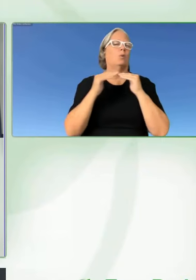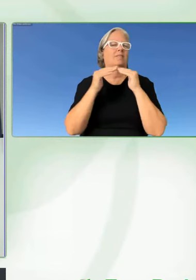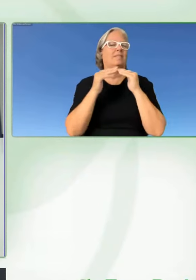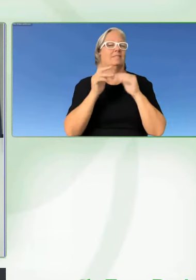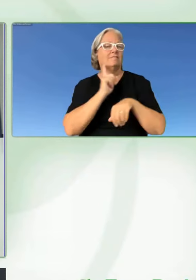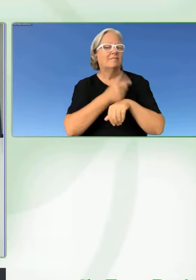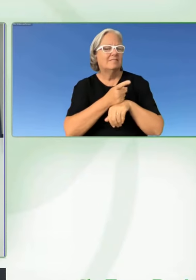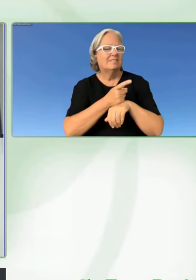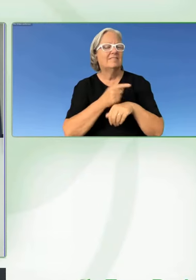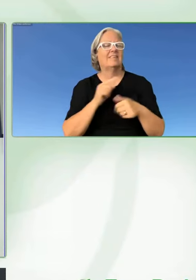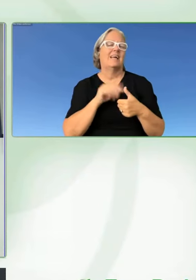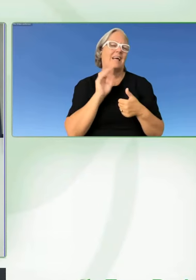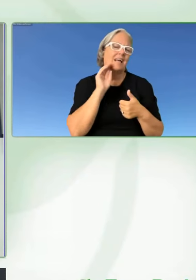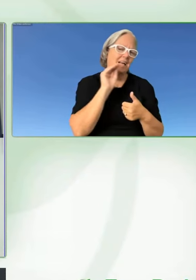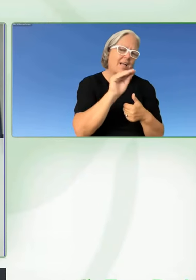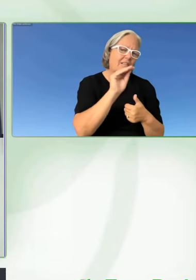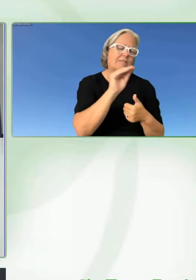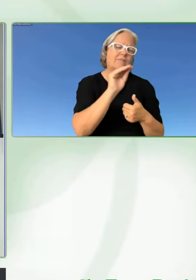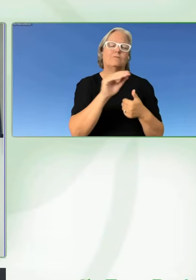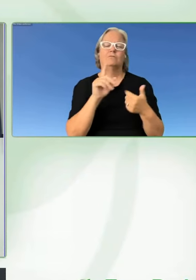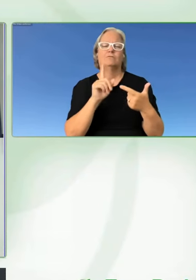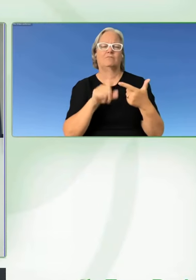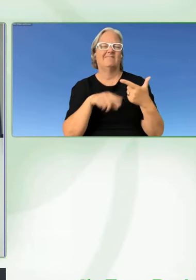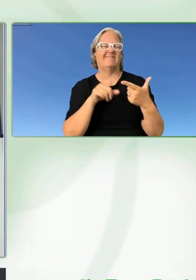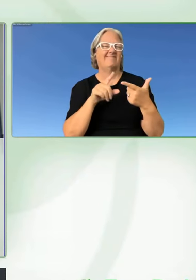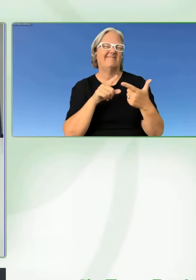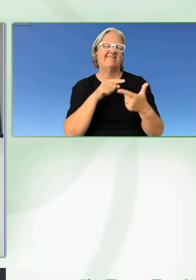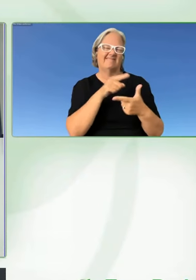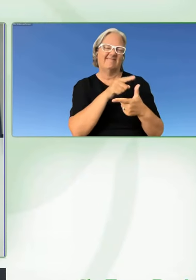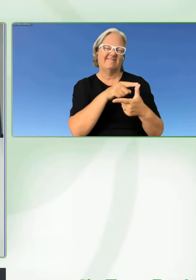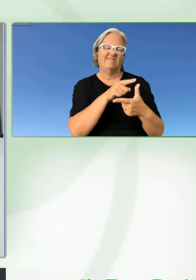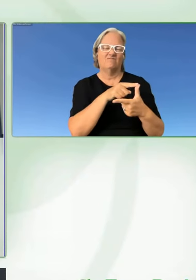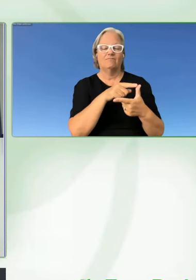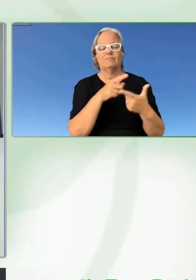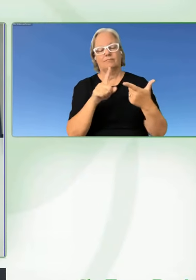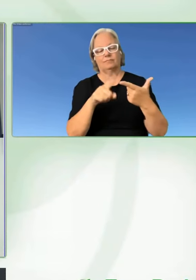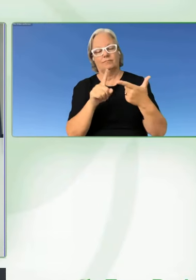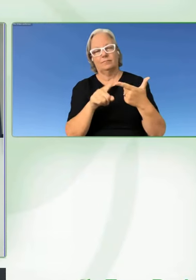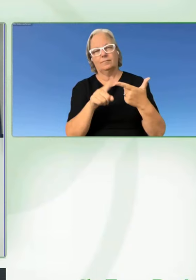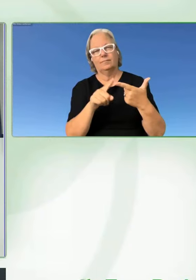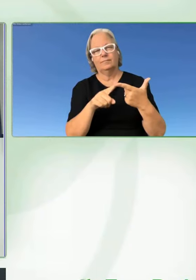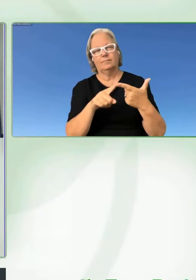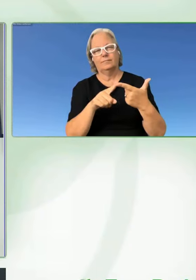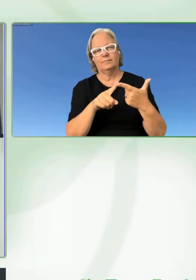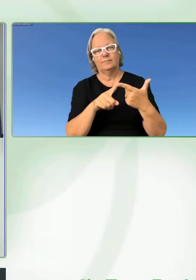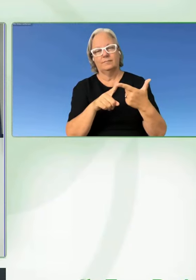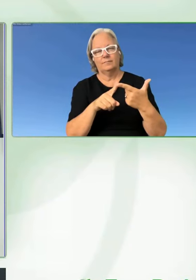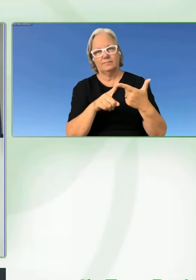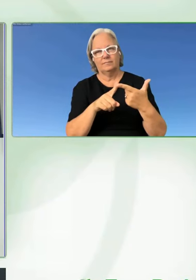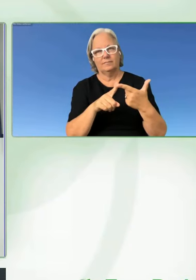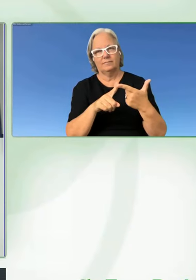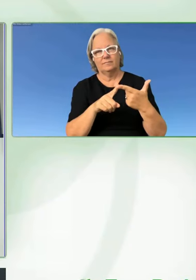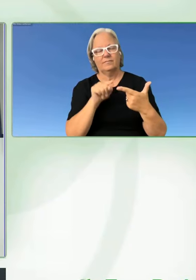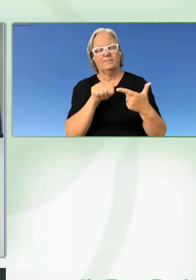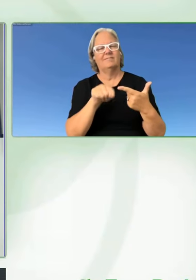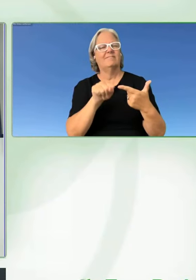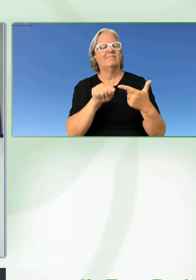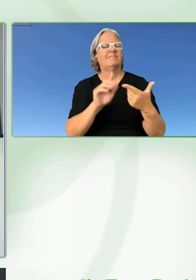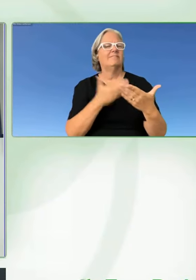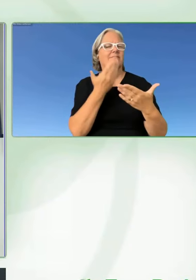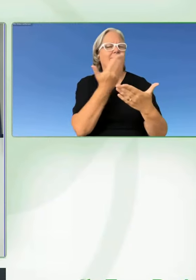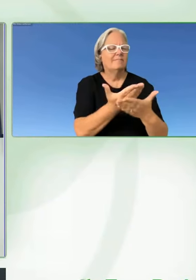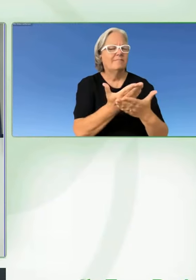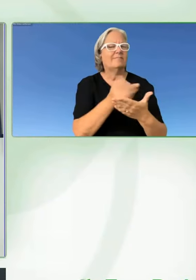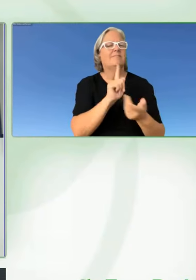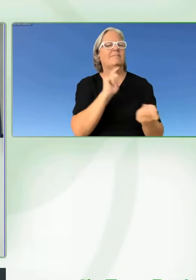education or the more general. But with these proposals on the reform of the